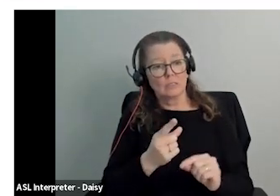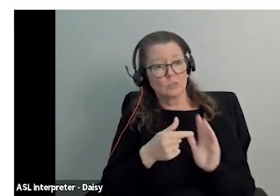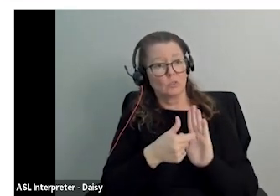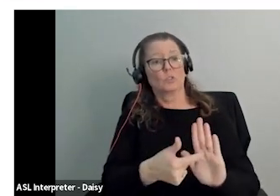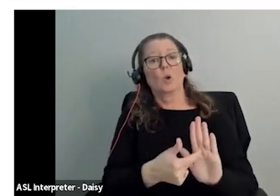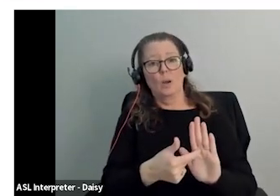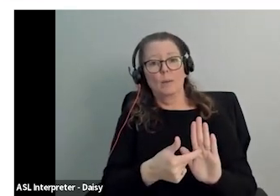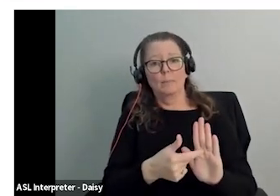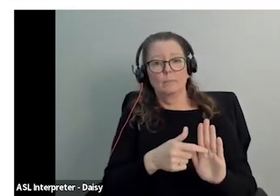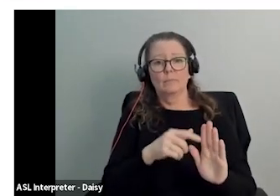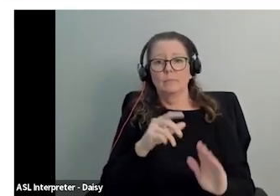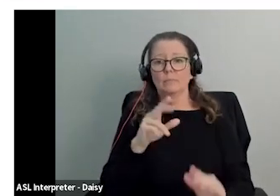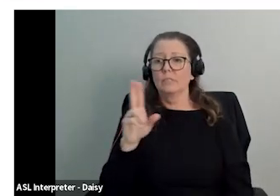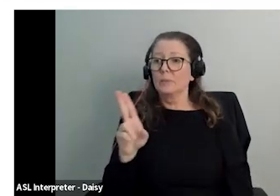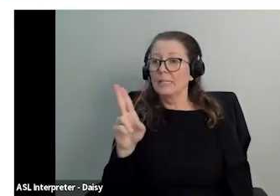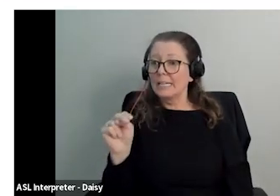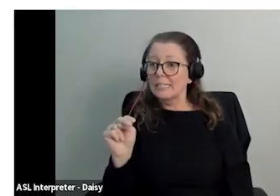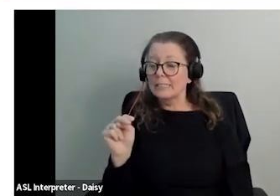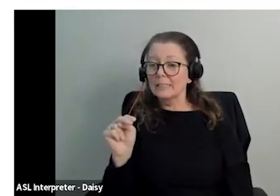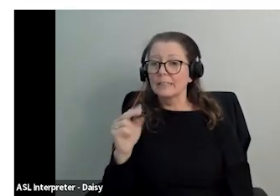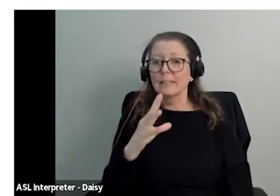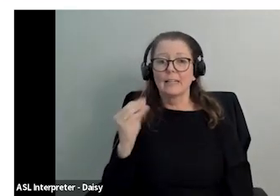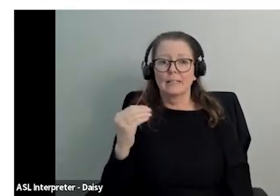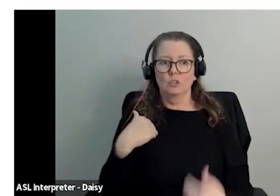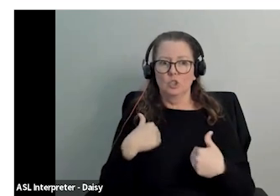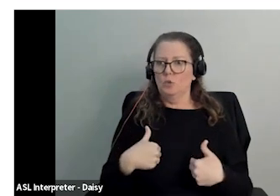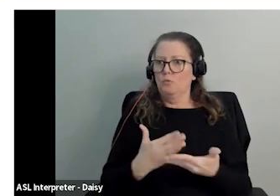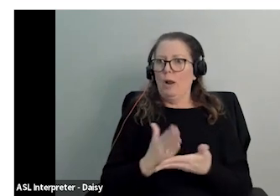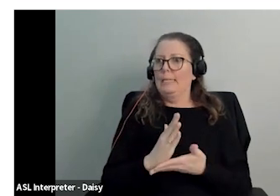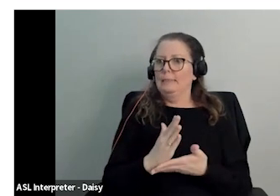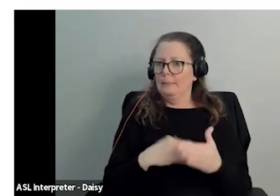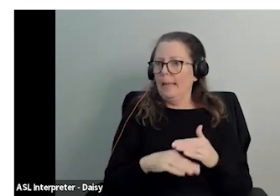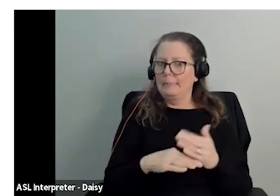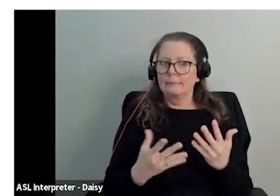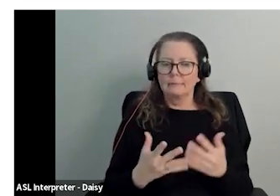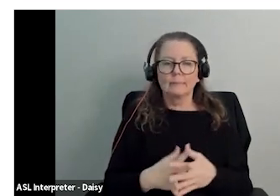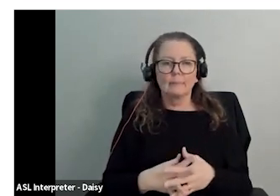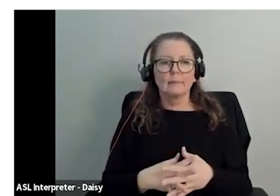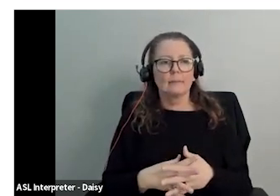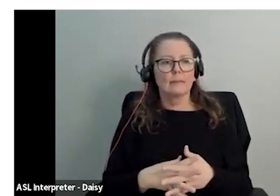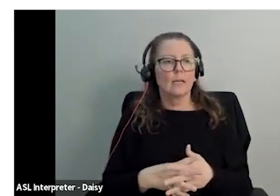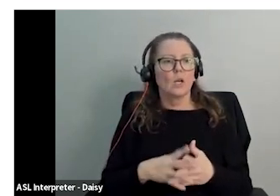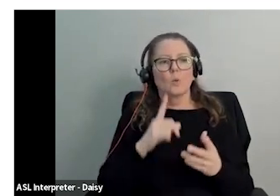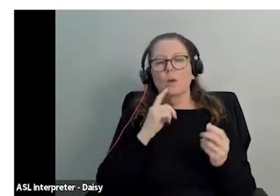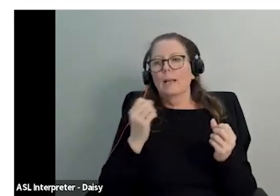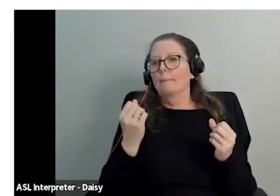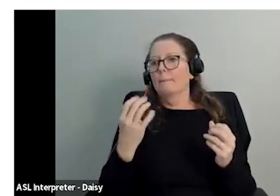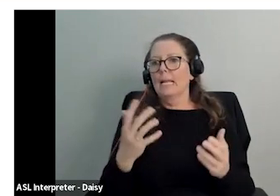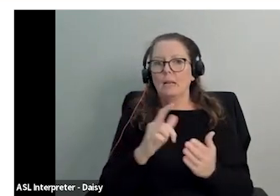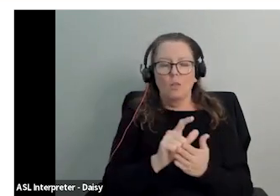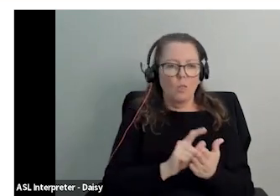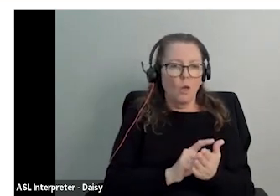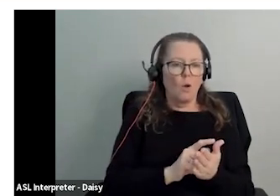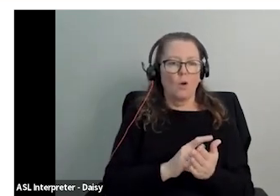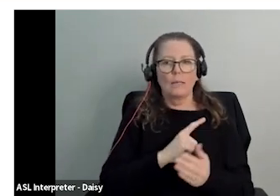the United Nations and the human rights aspect of it. And of course, there are lots of laws and